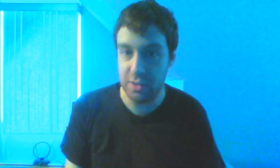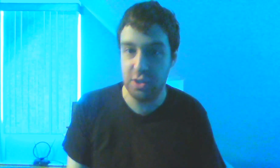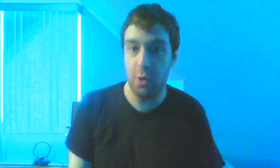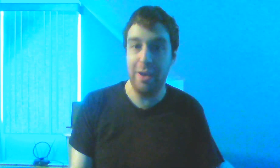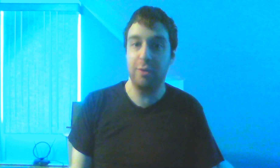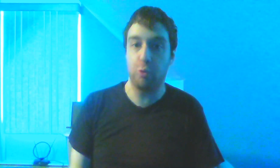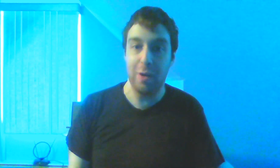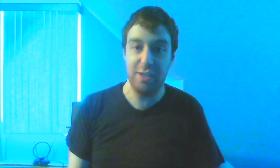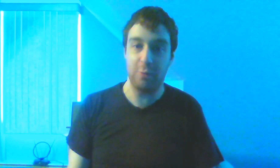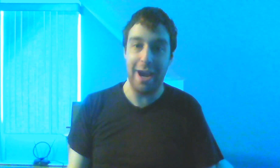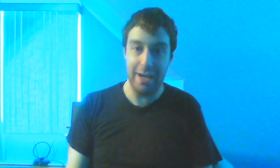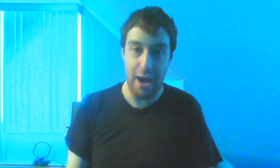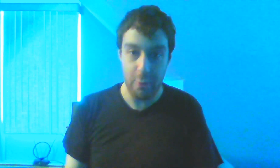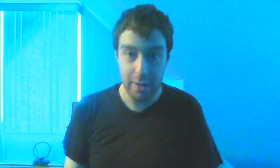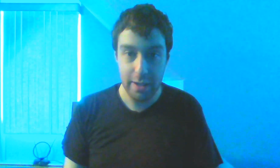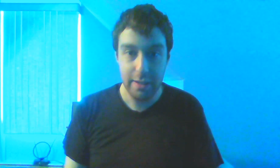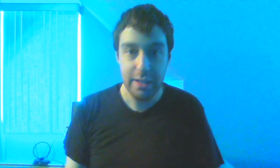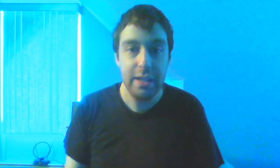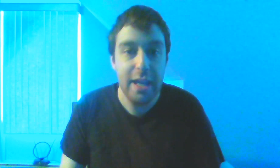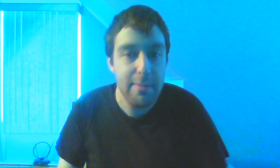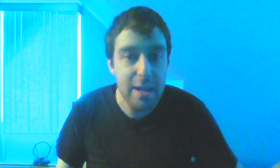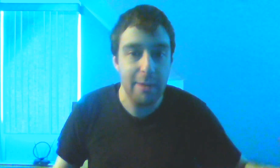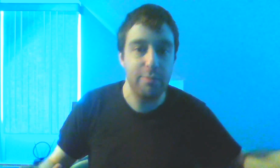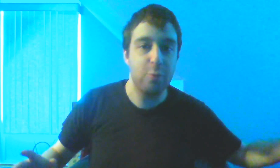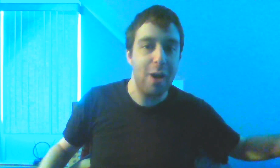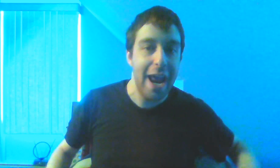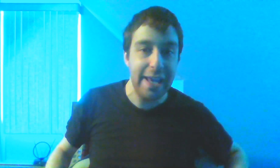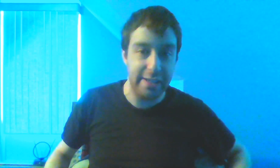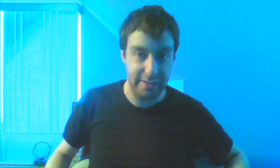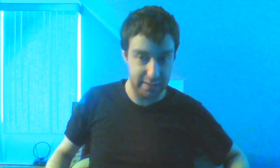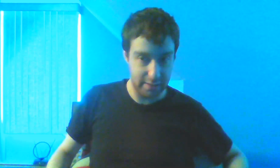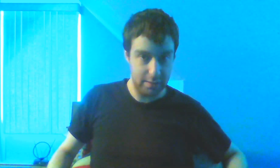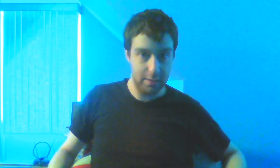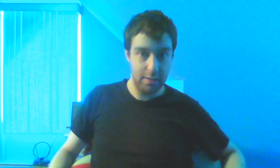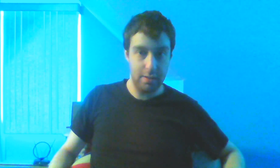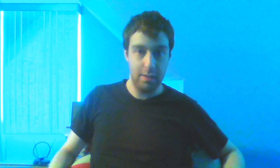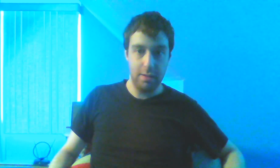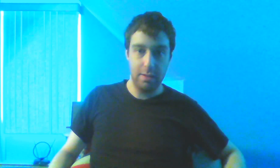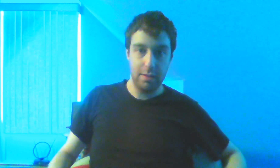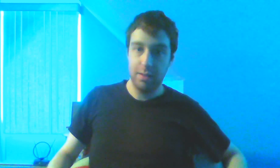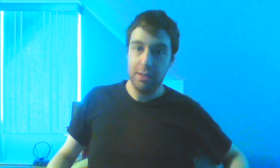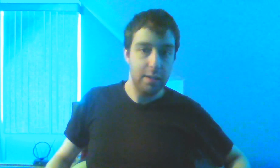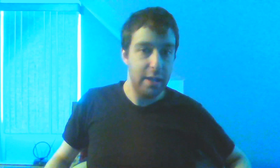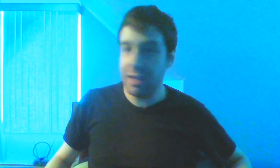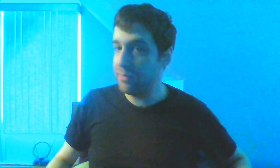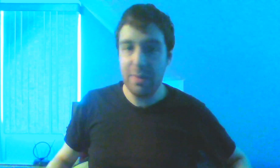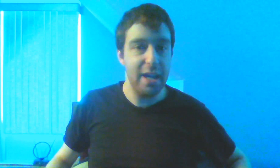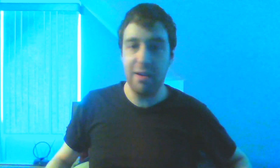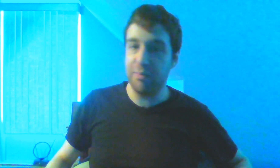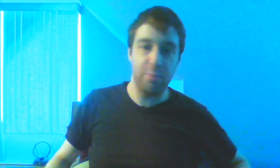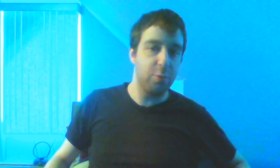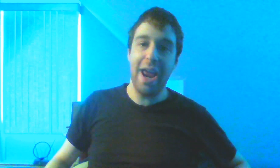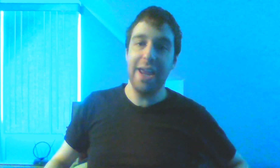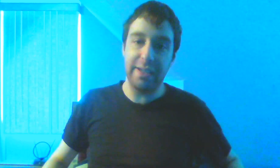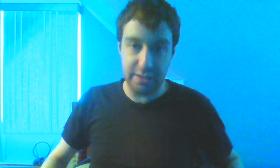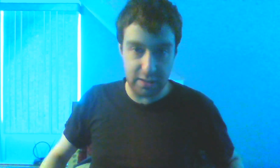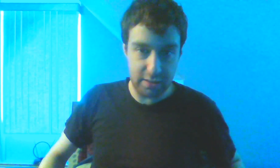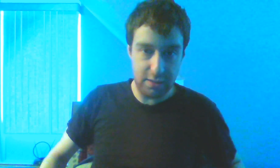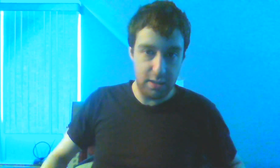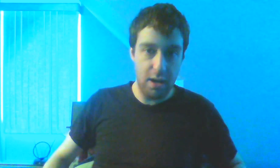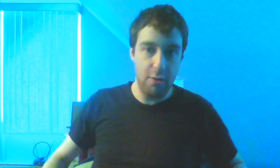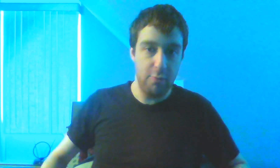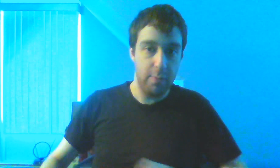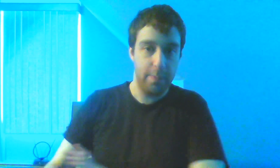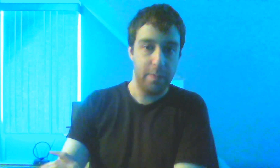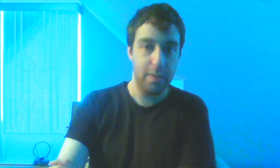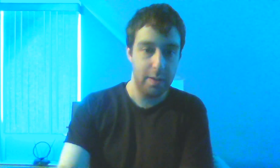responses for showing Chris right now. Give me a break. Give me a break.